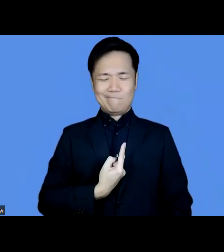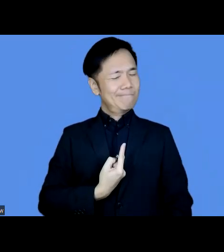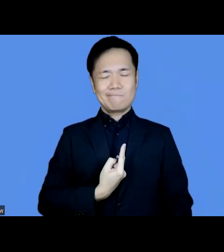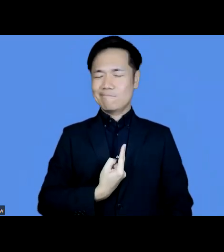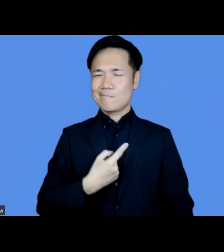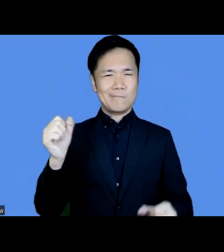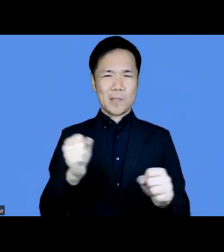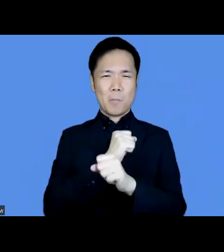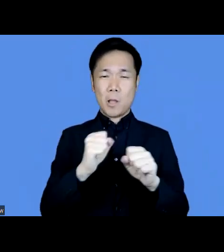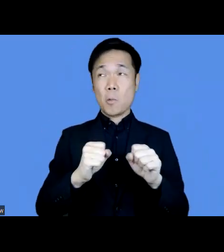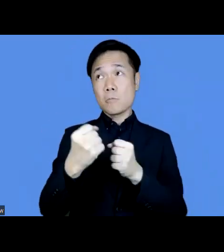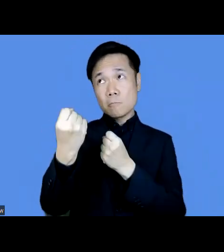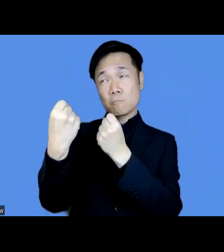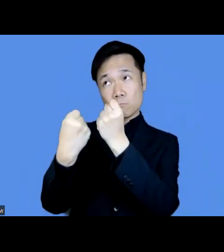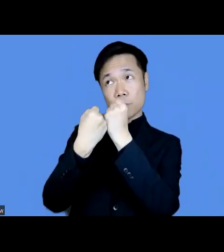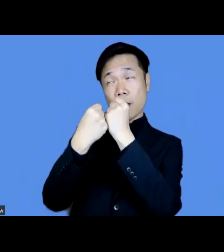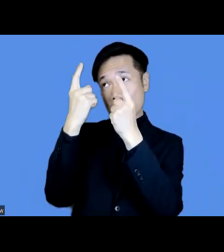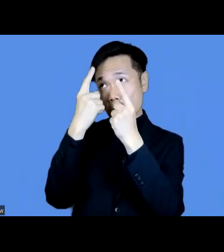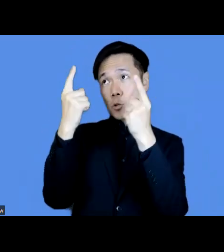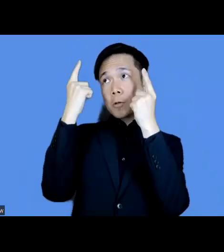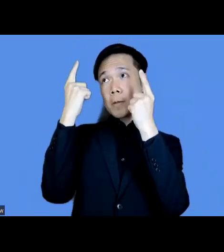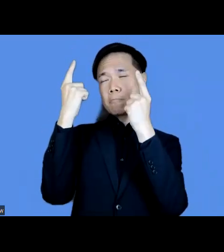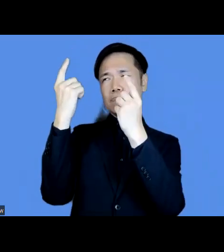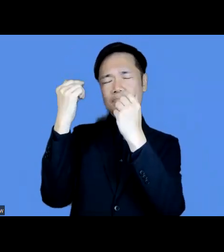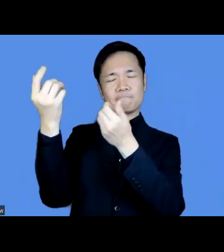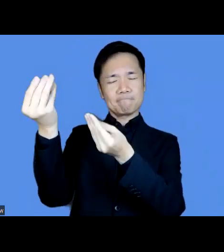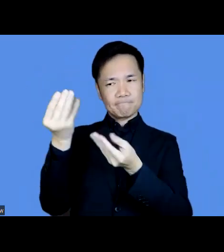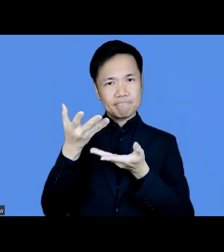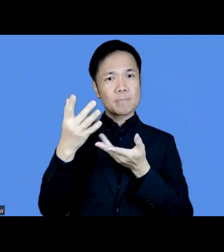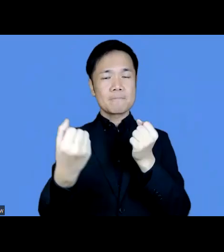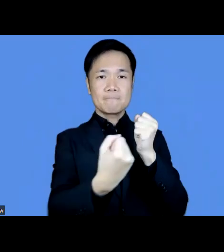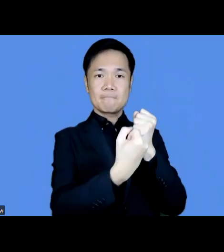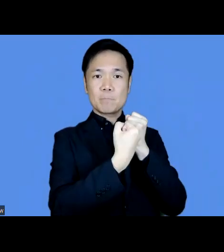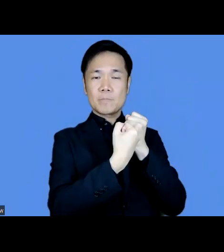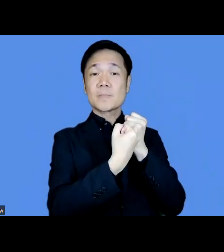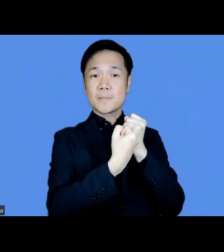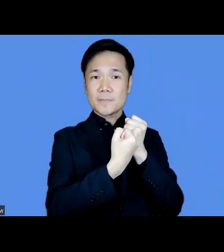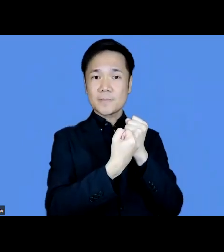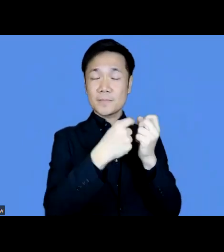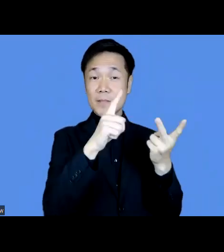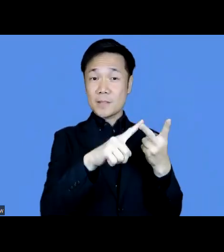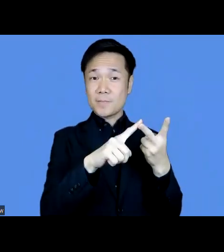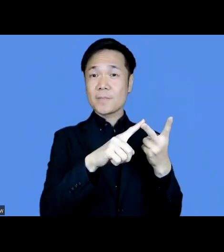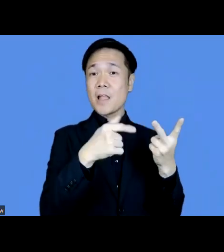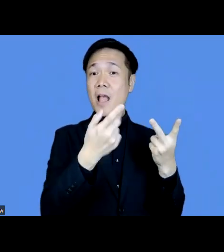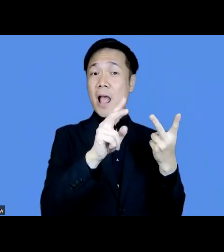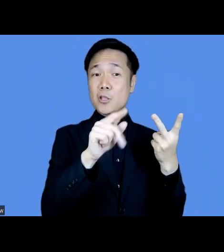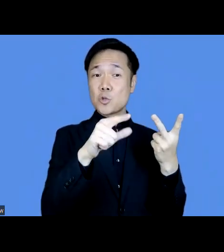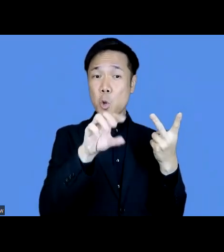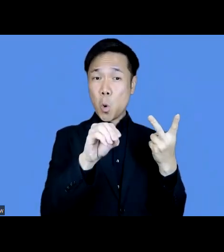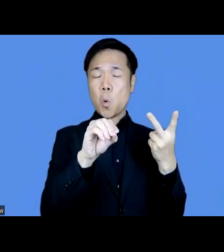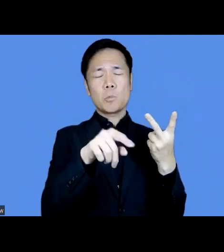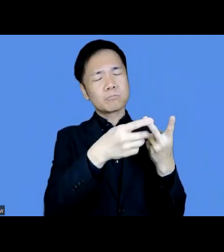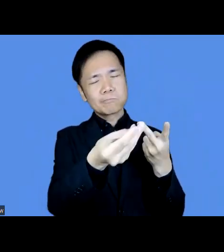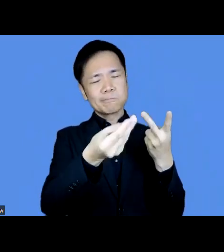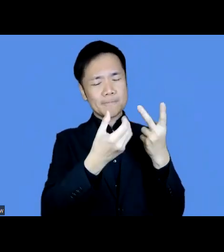support from universities, from academia, from major international NGOs working in the field of